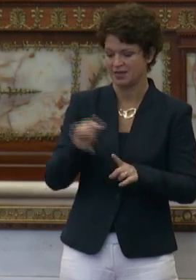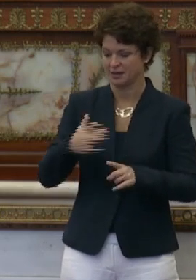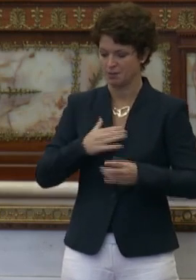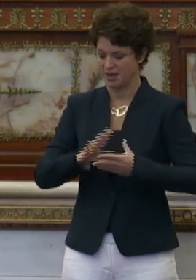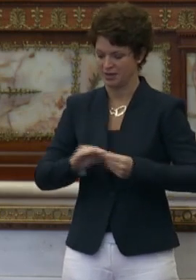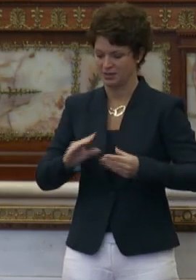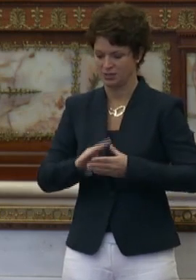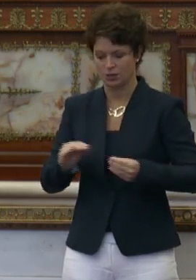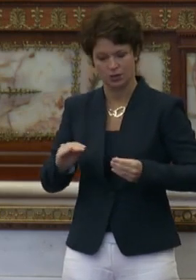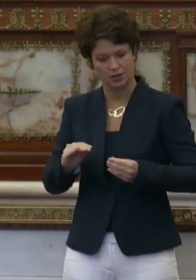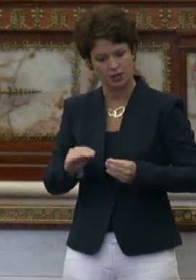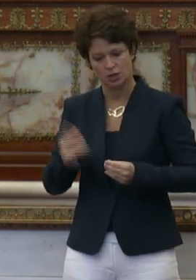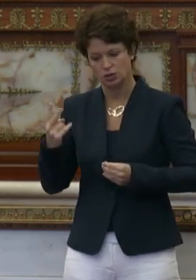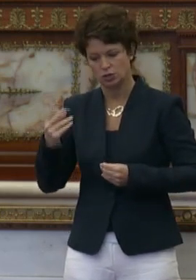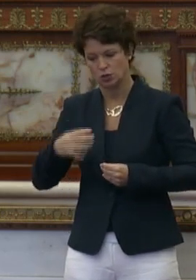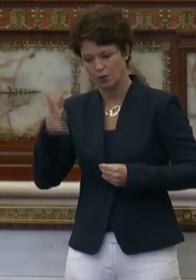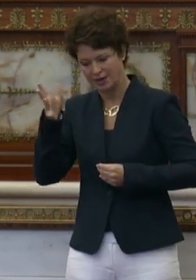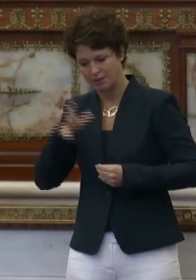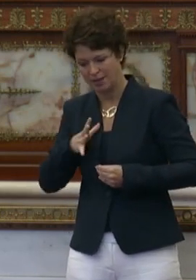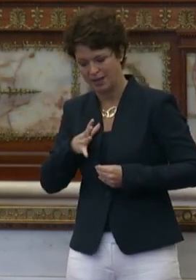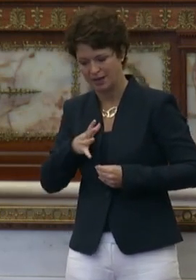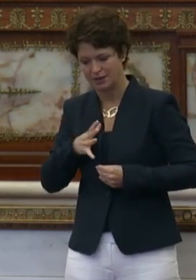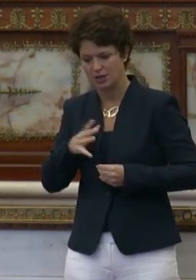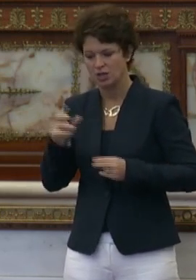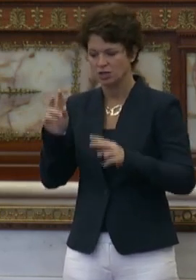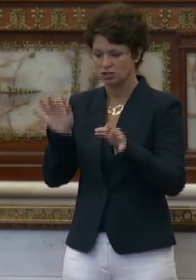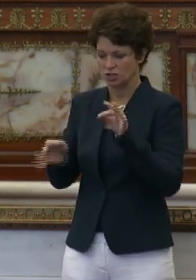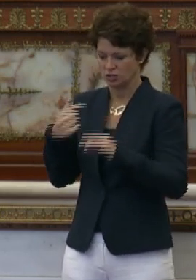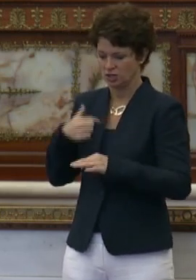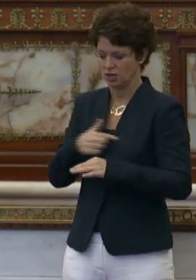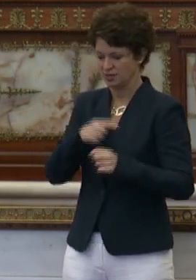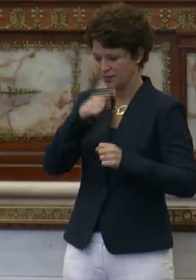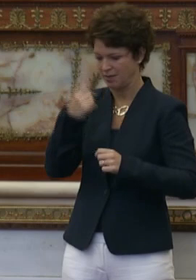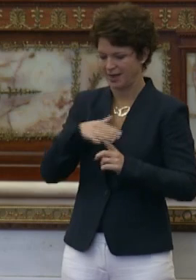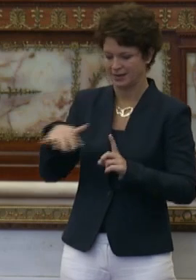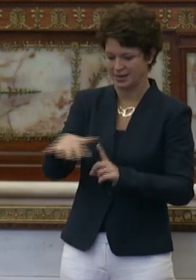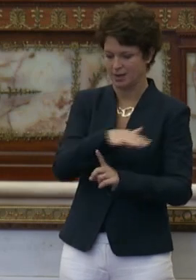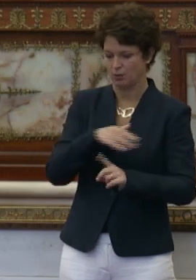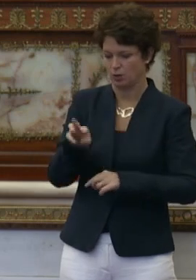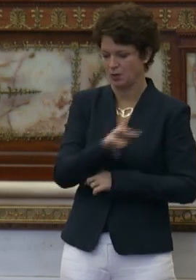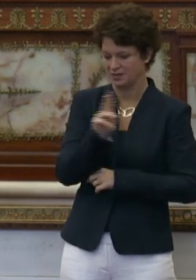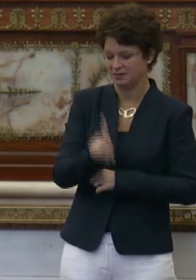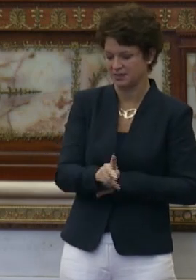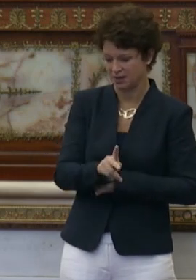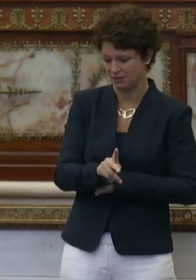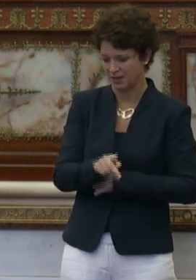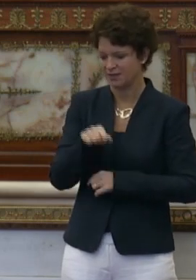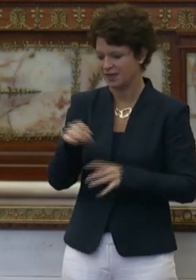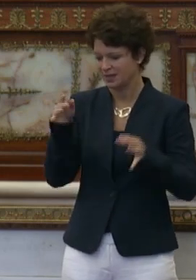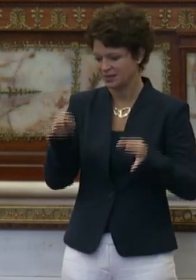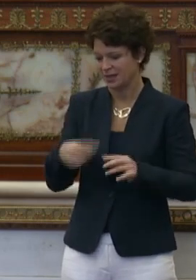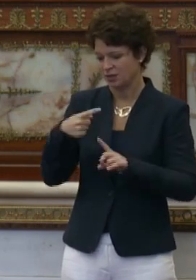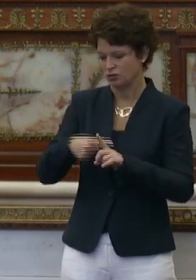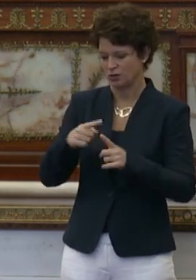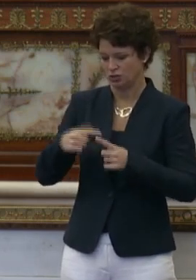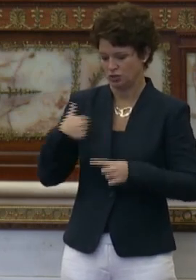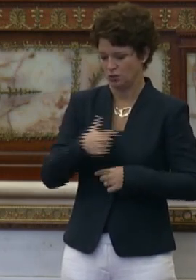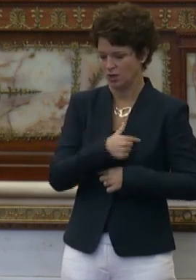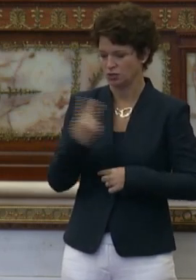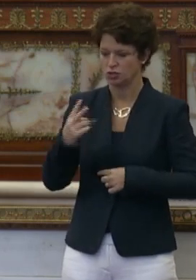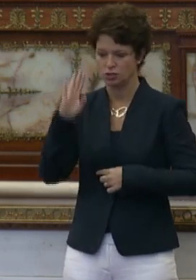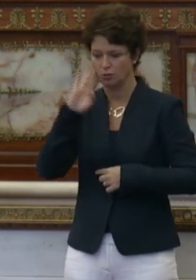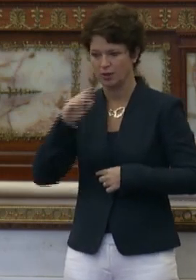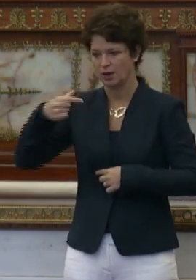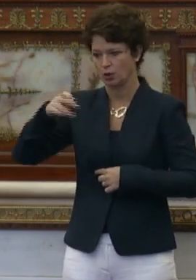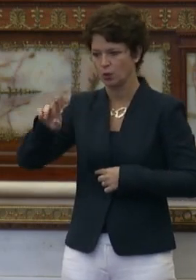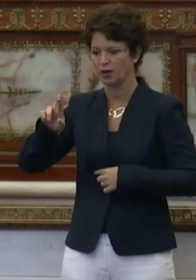My landlords were two white men who were actively gentrifying a predominantly Black neighborhood in West Philadelphia, and they decided to rent to us, two brown